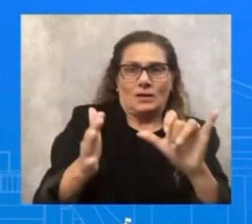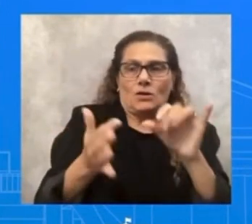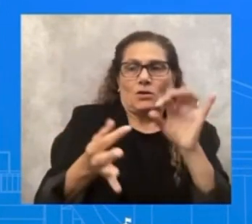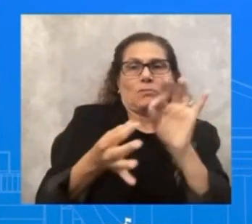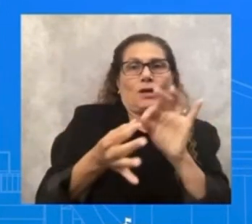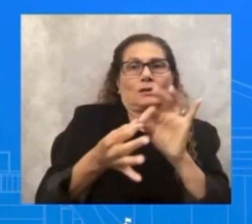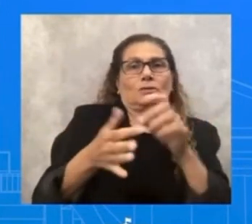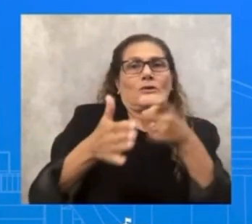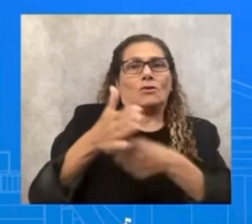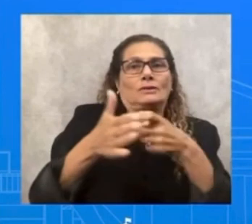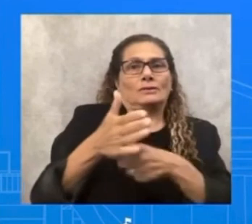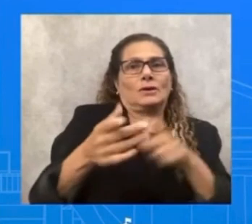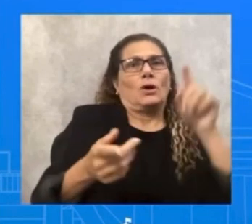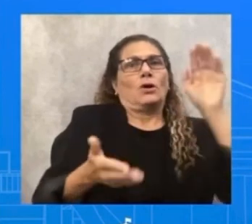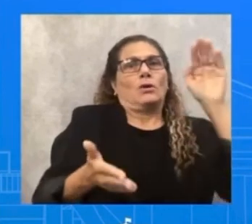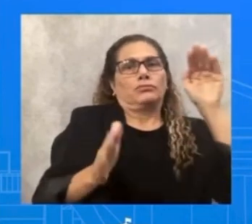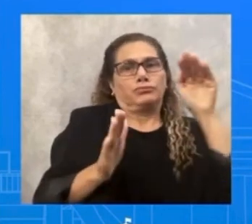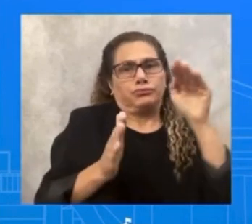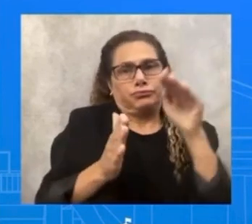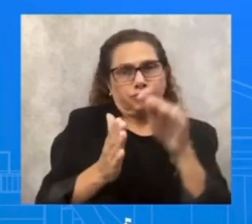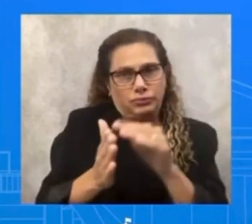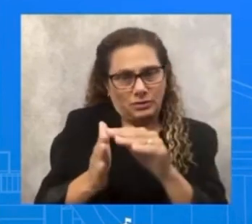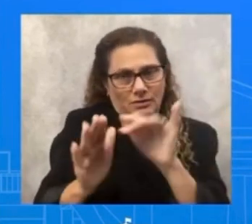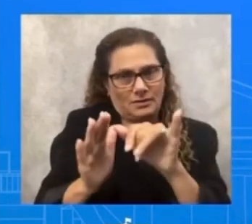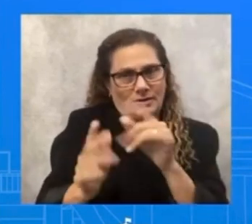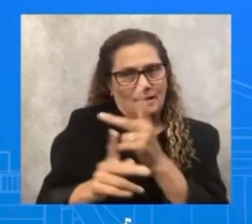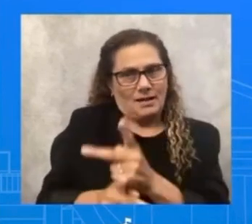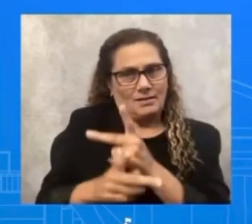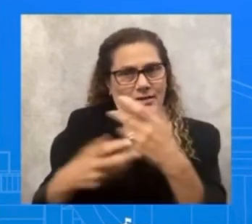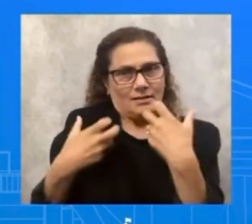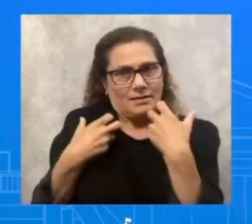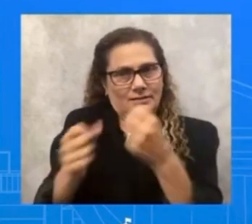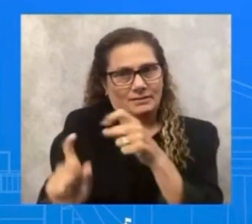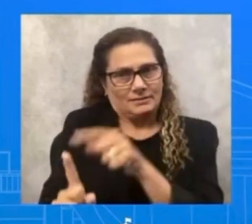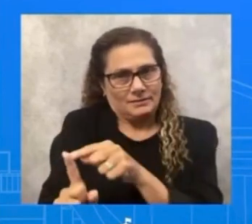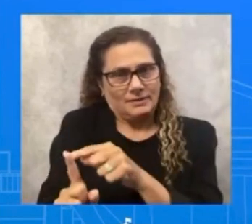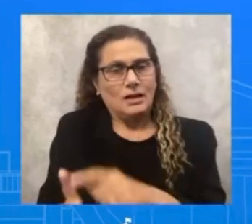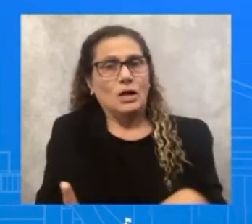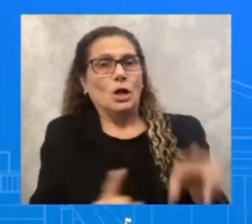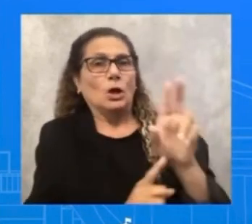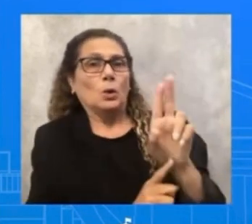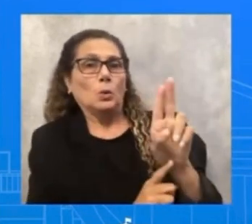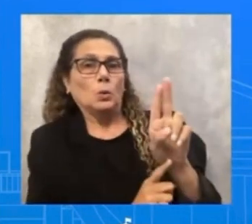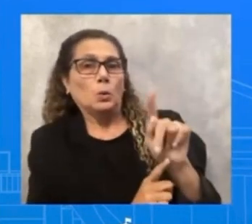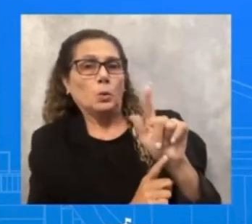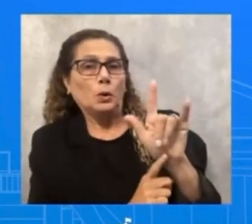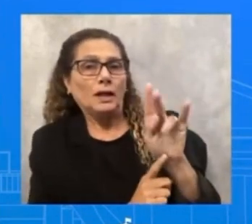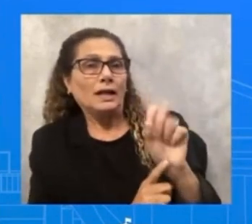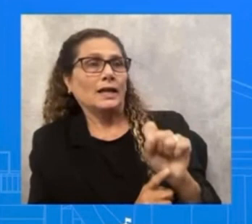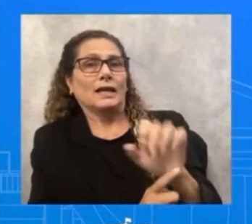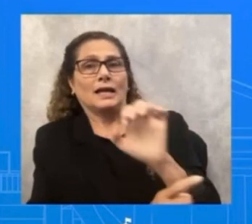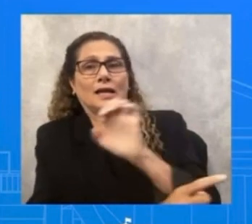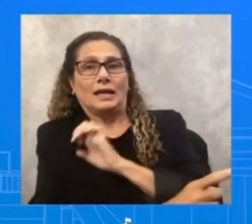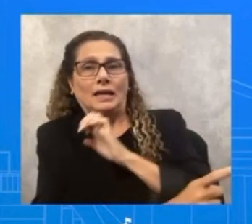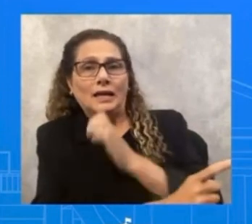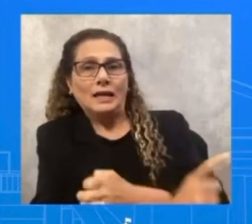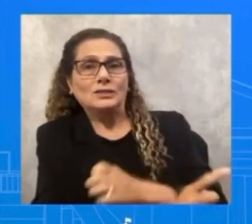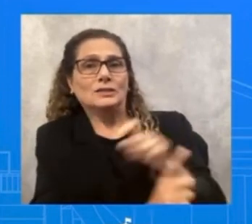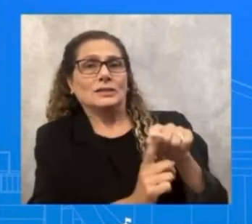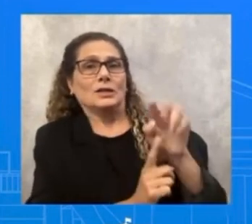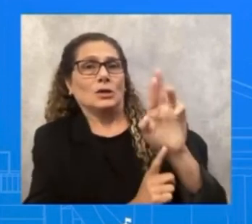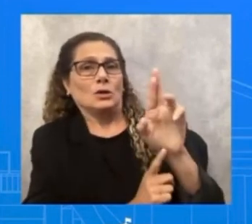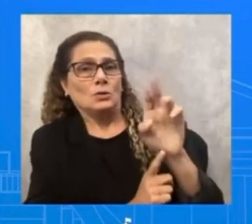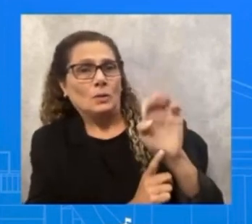on the healthcare side through utility rebates on the energy side. people will be able to take advantage of the consumer